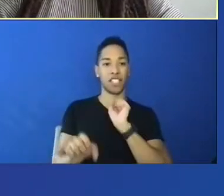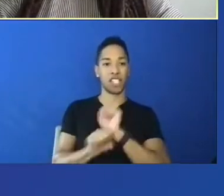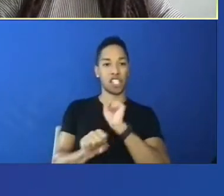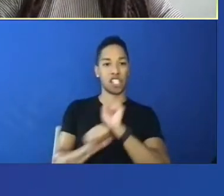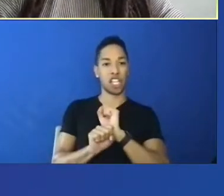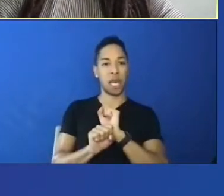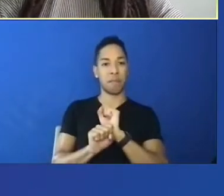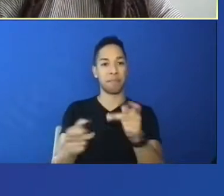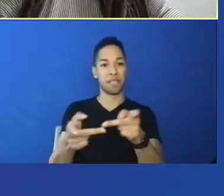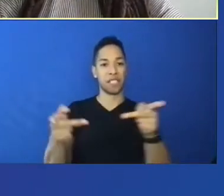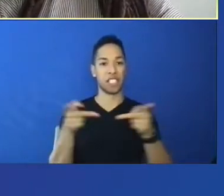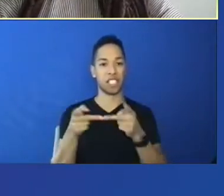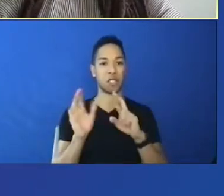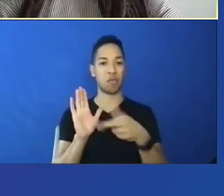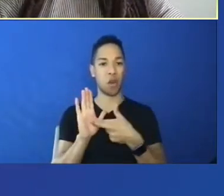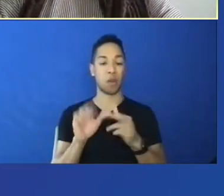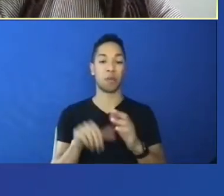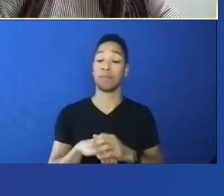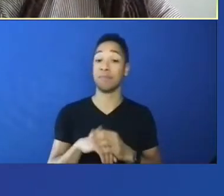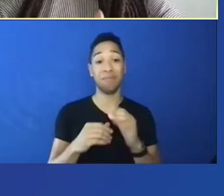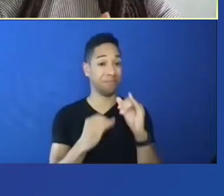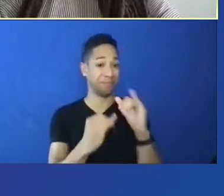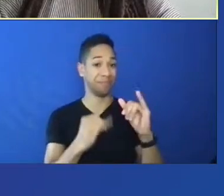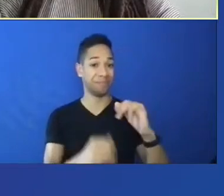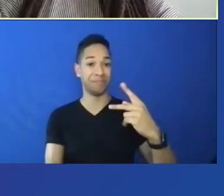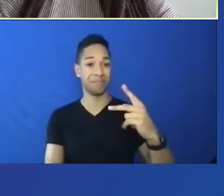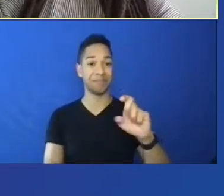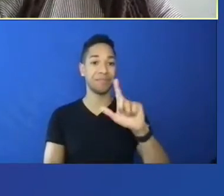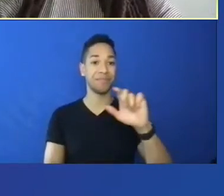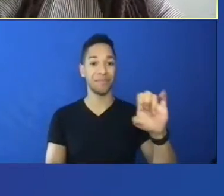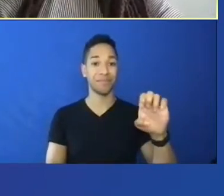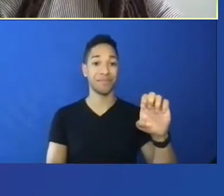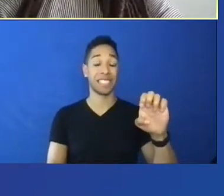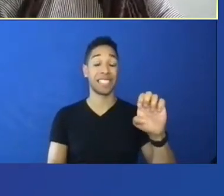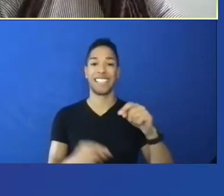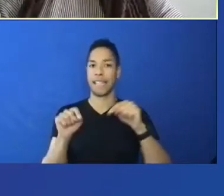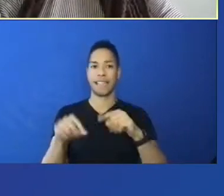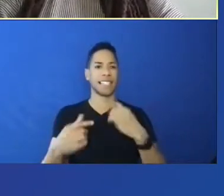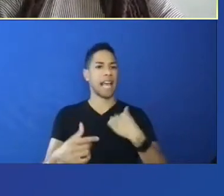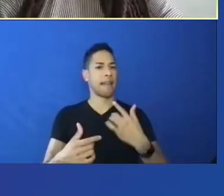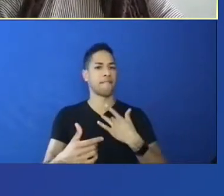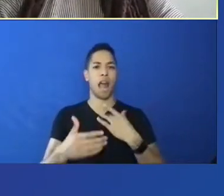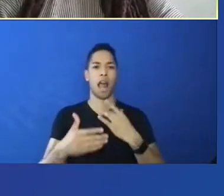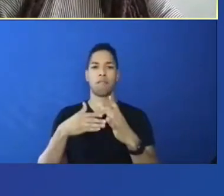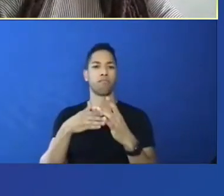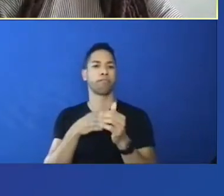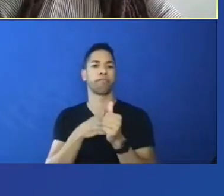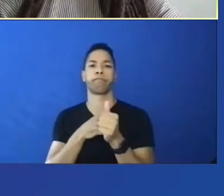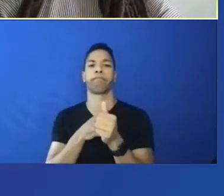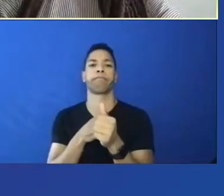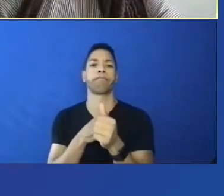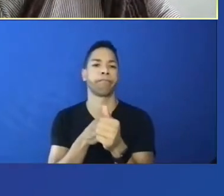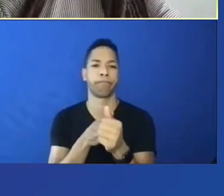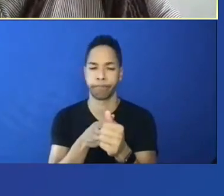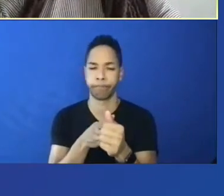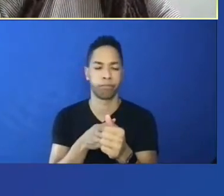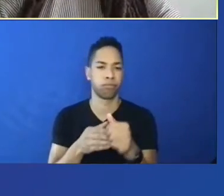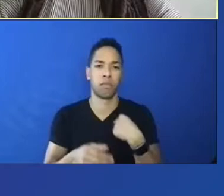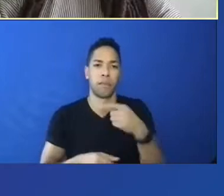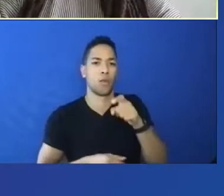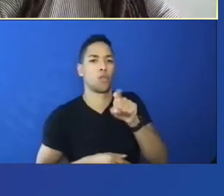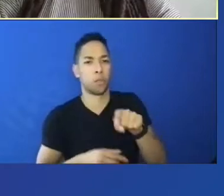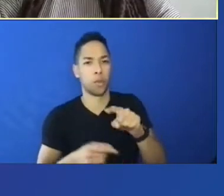You know, kind of similarly to you, Kellee, I don't know. I just felt like this was where I was meant to be. I was being led in this direction. It was almost actually a